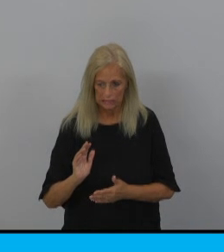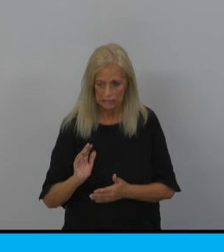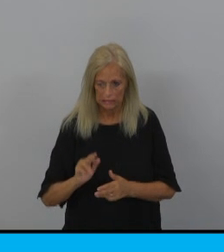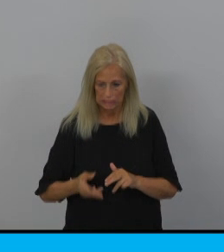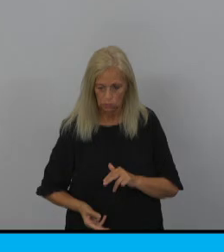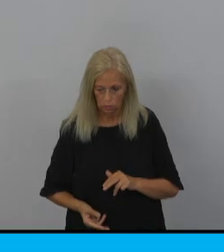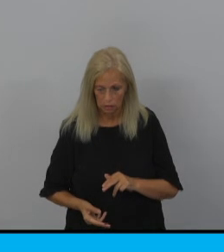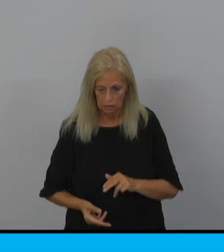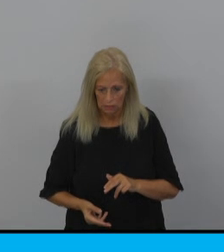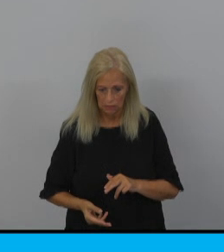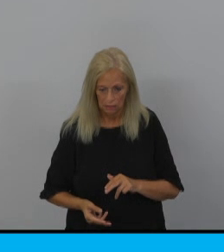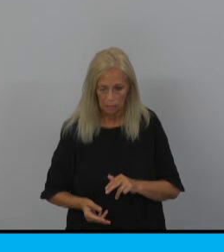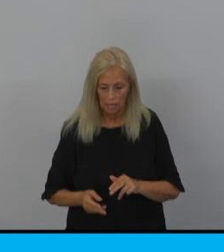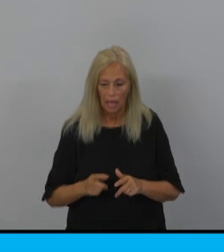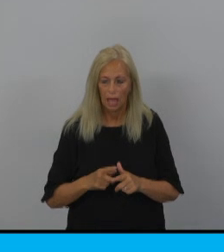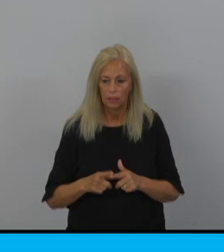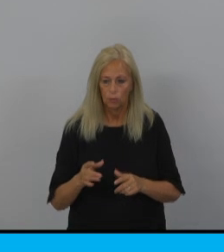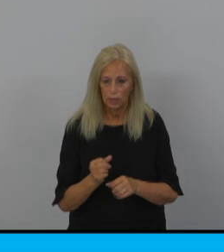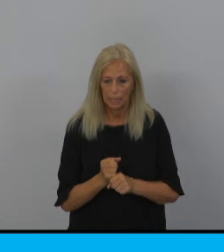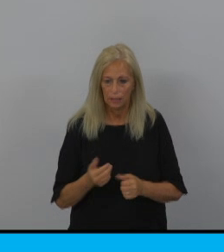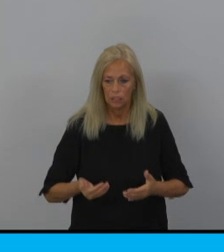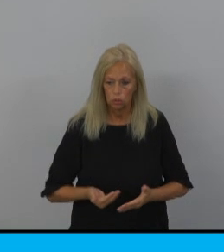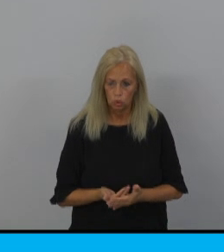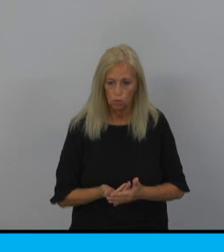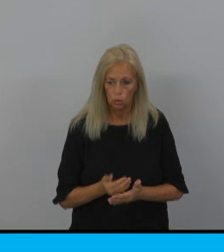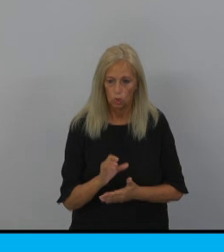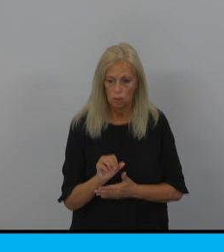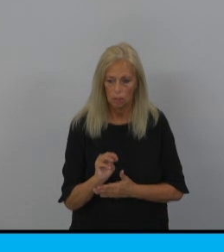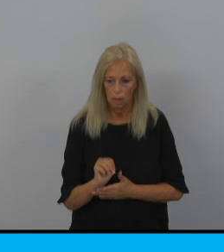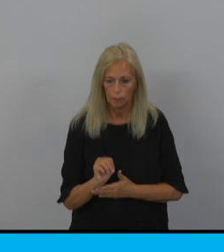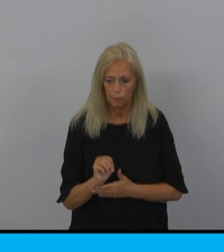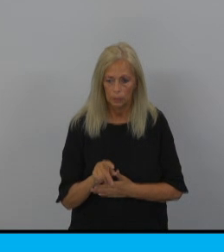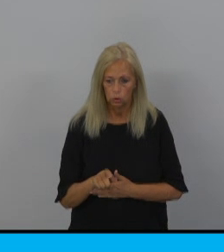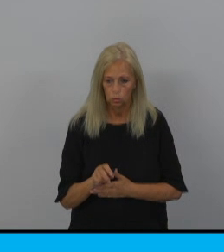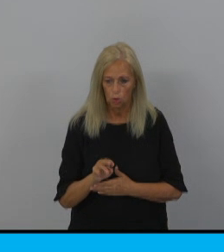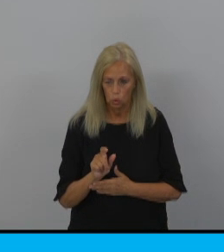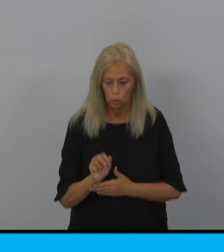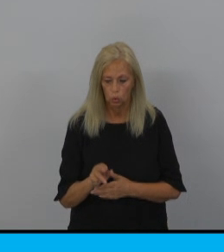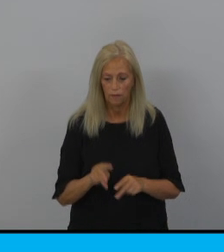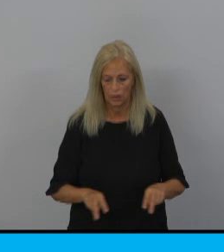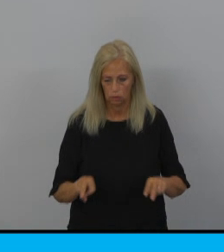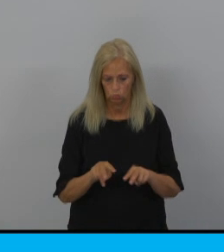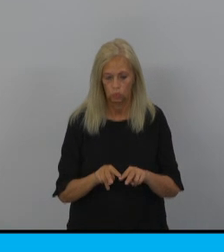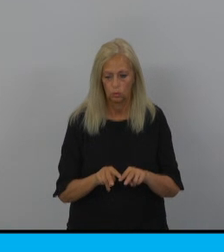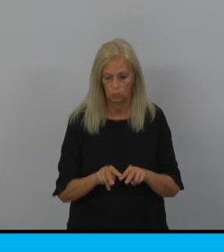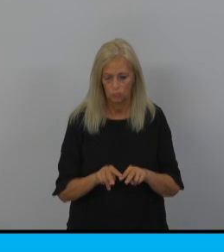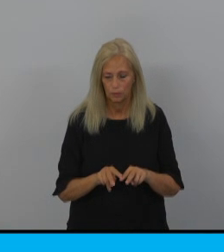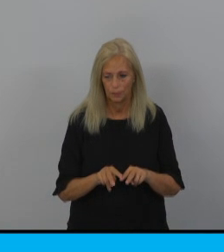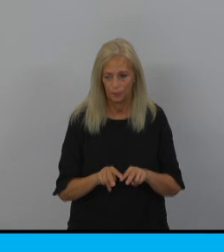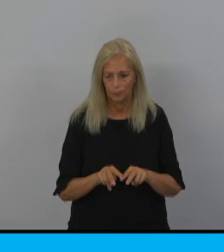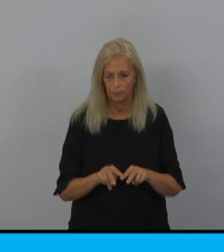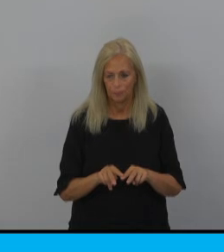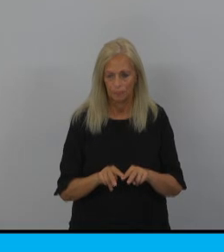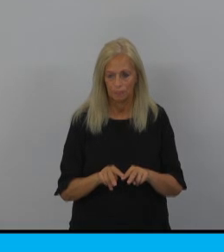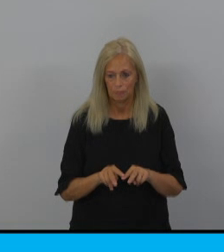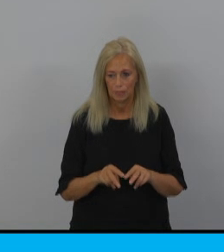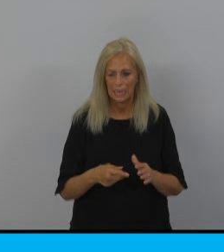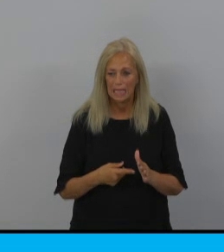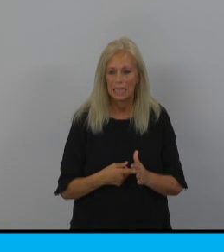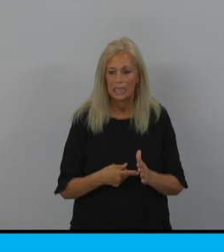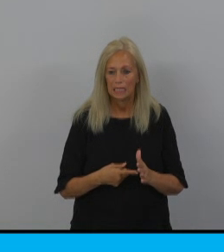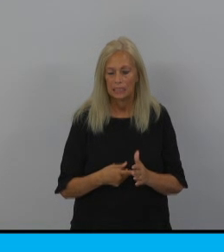And then from there, that's where we get that new comptroller, we estimate that new comptroller's value. Now, this